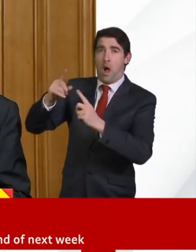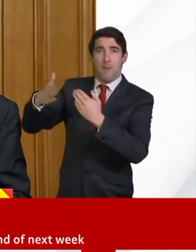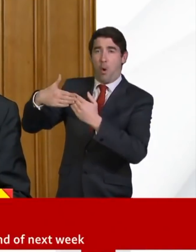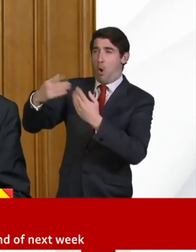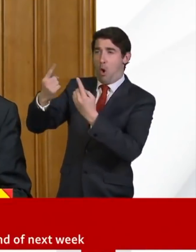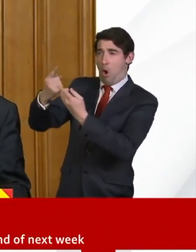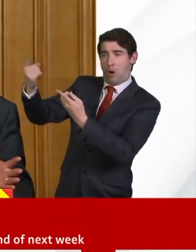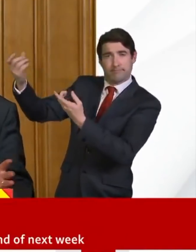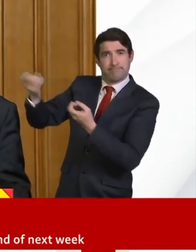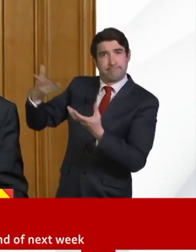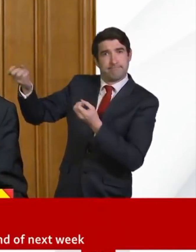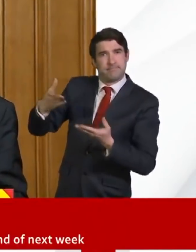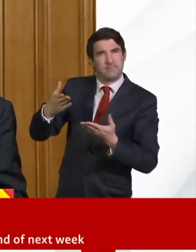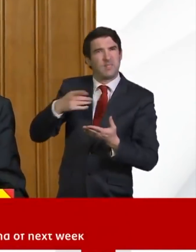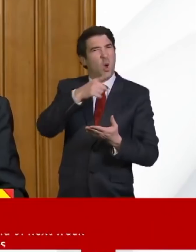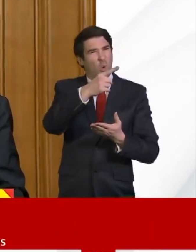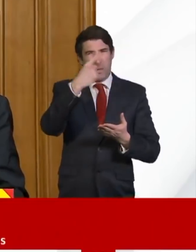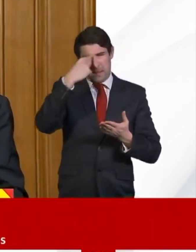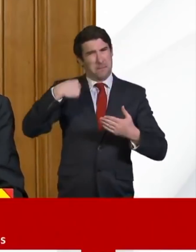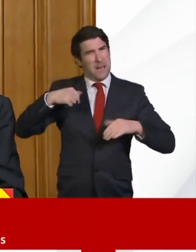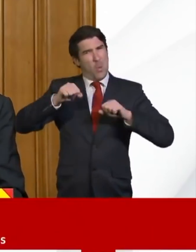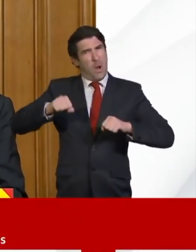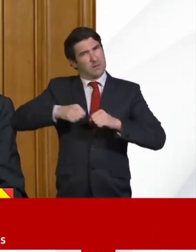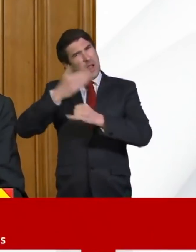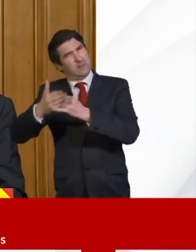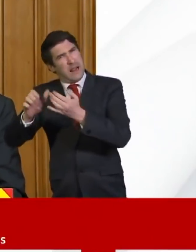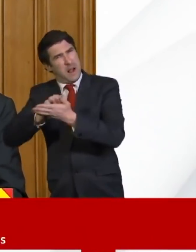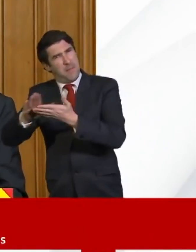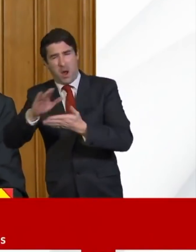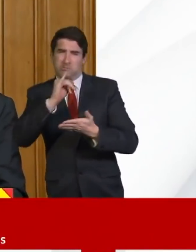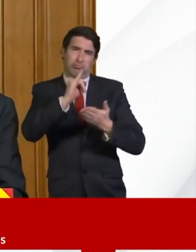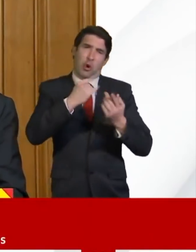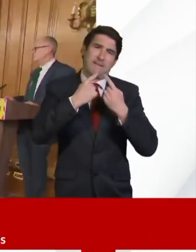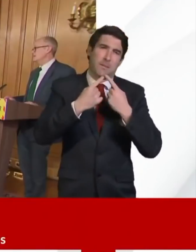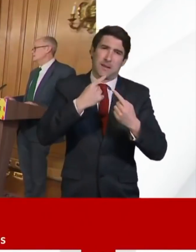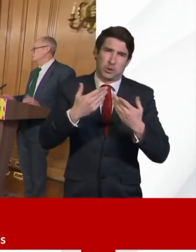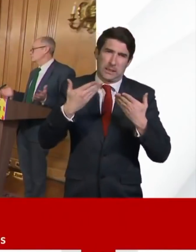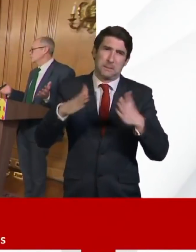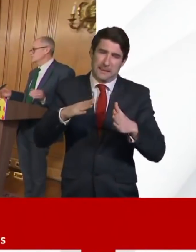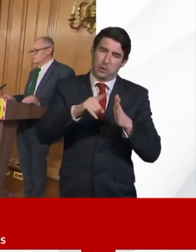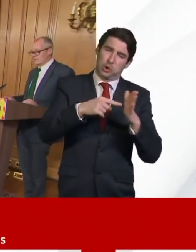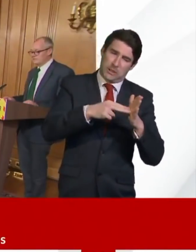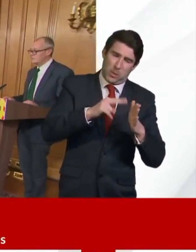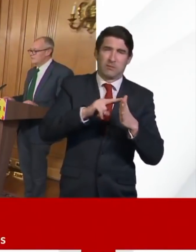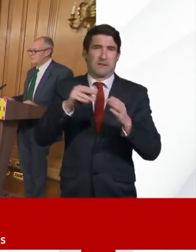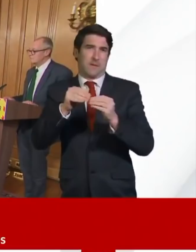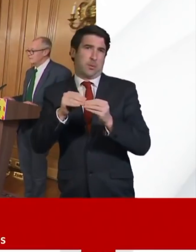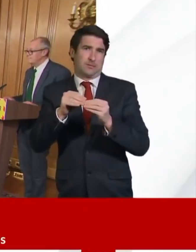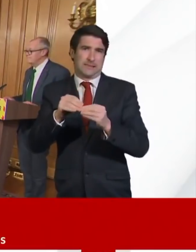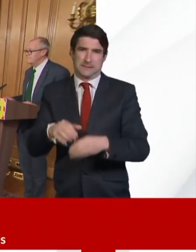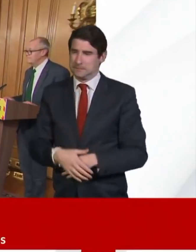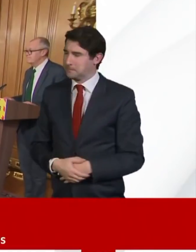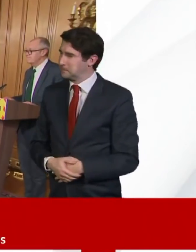So it's not correct that we didn't model it till March. We modelled it throughout February, and that, of course, was what led to the action